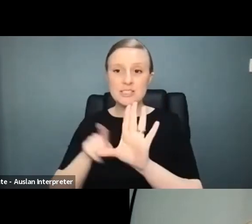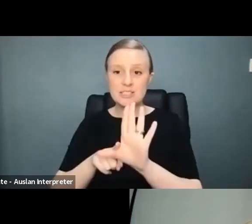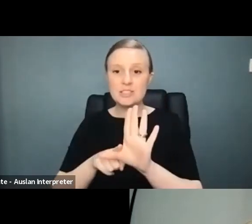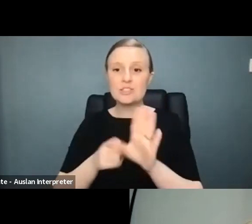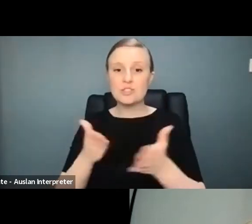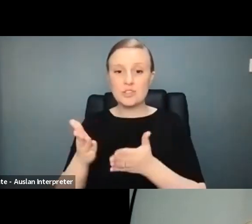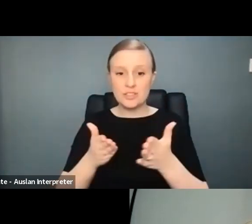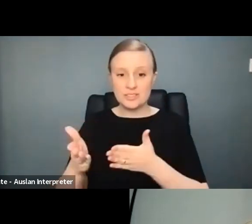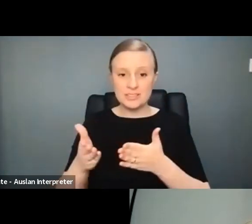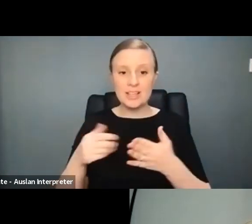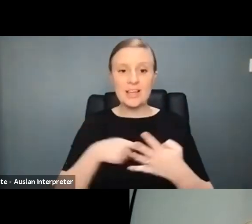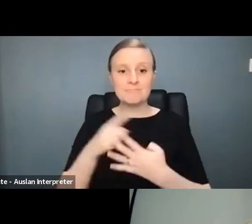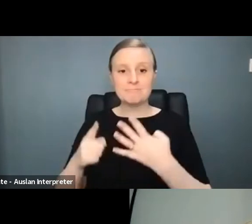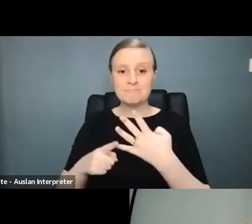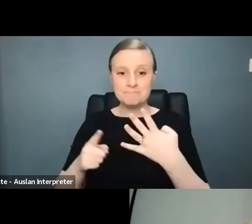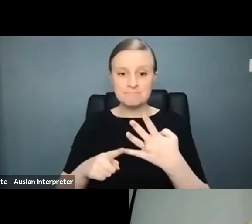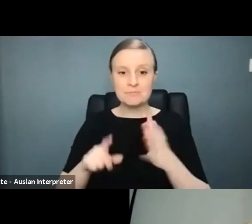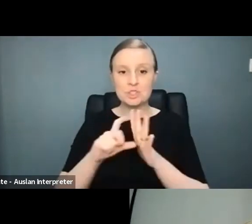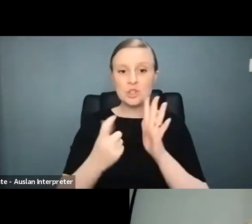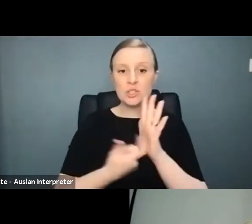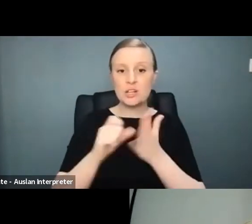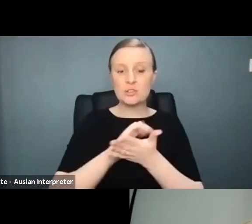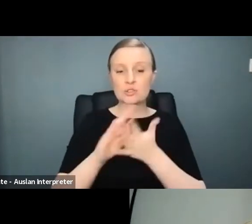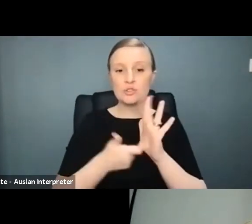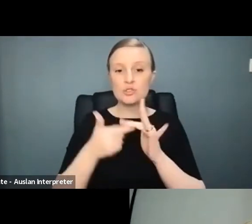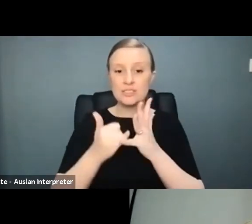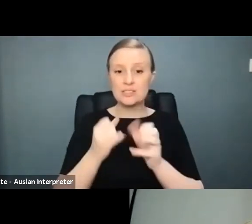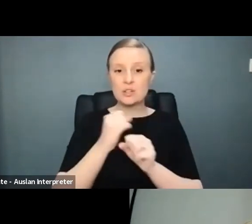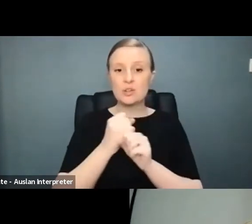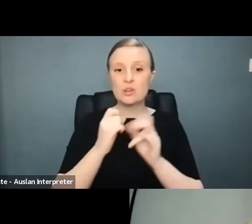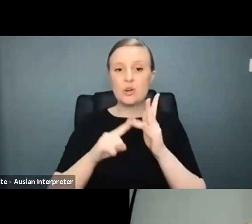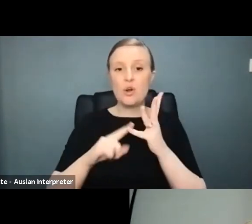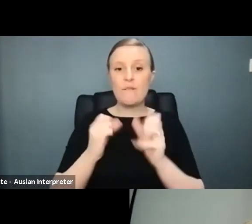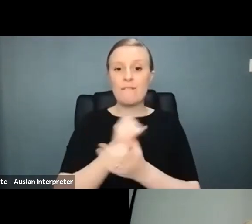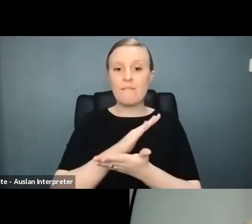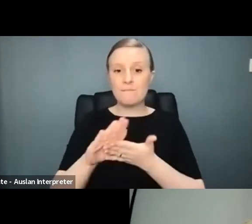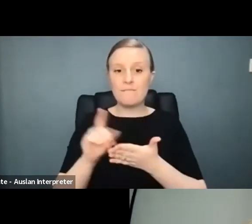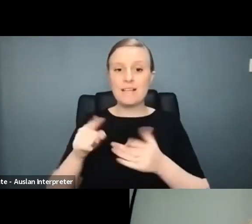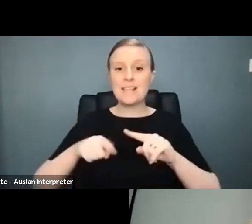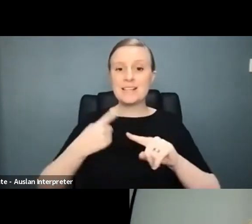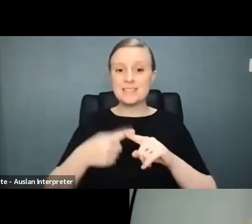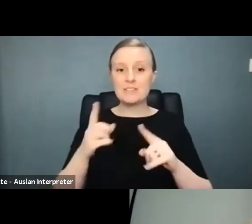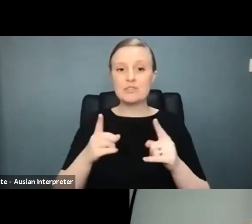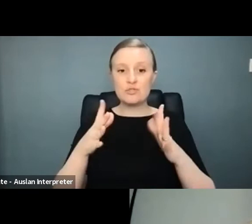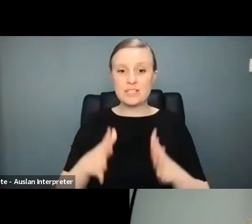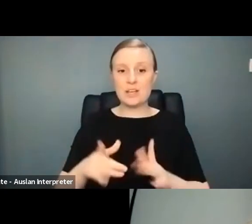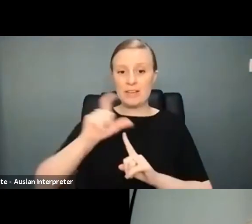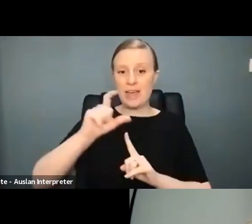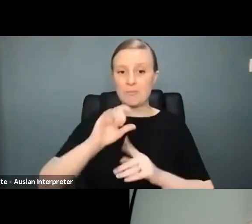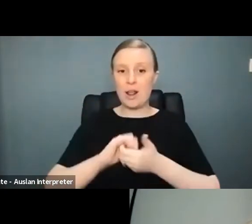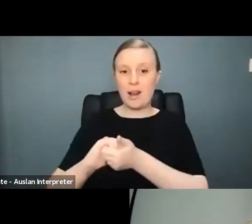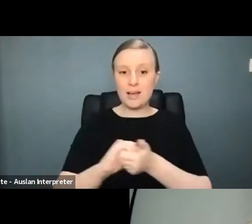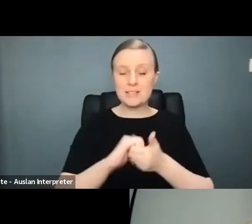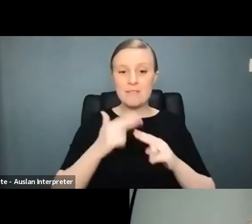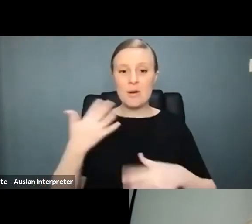executive director of the Canberra Alliance for Harm Minimisation and the Connection Health Services. He has more than 10 years experience